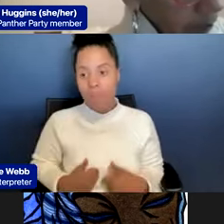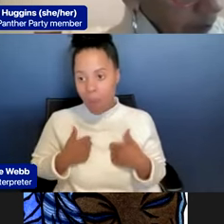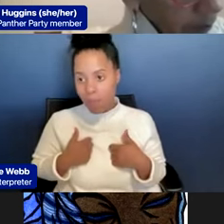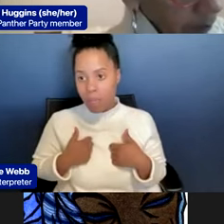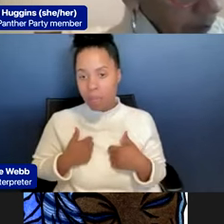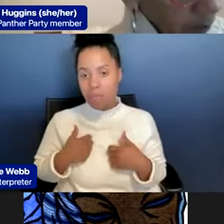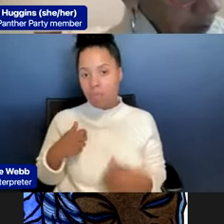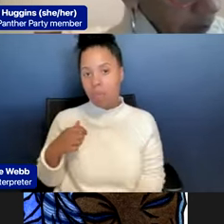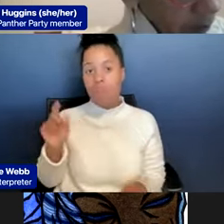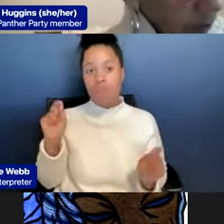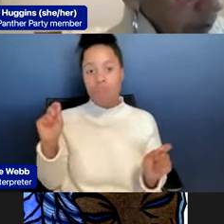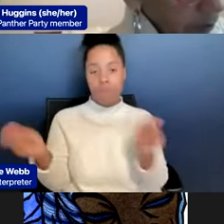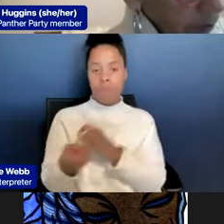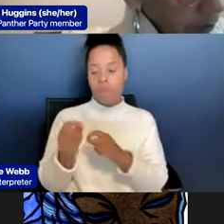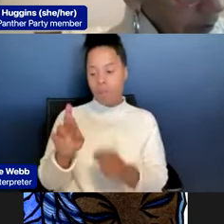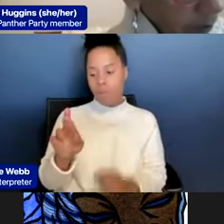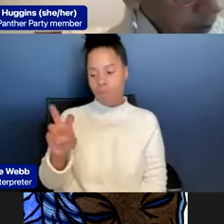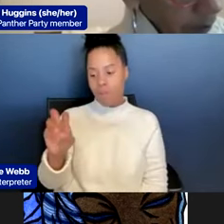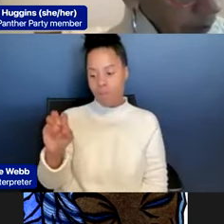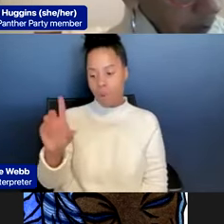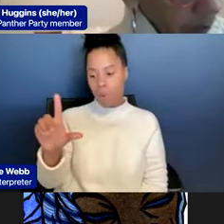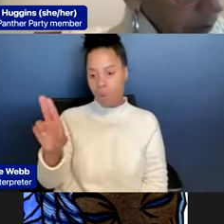The question on survival for Huey